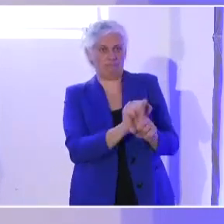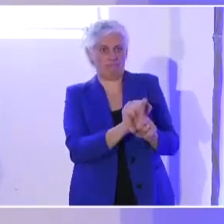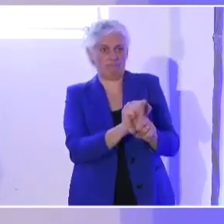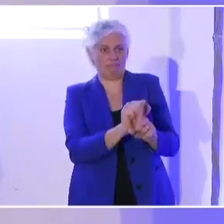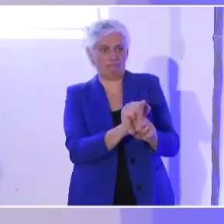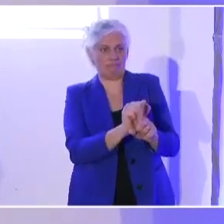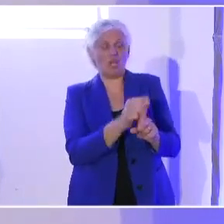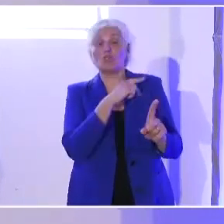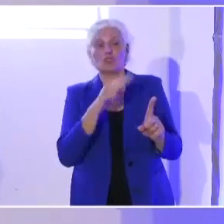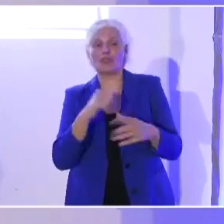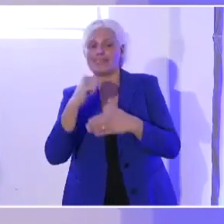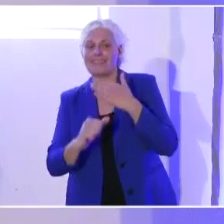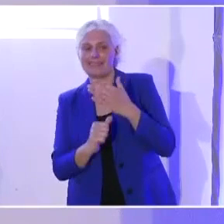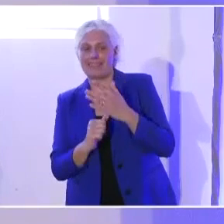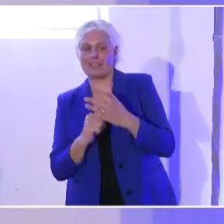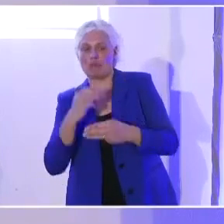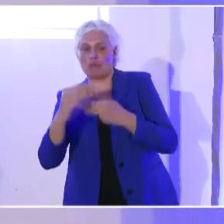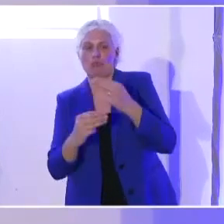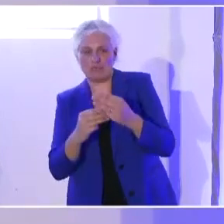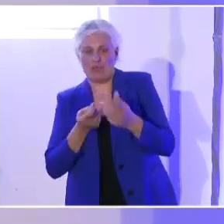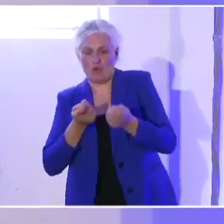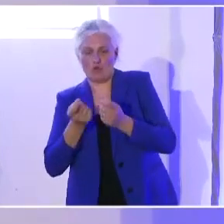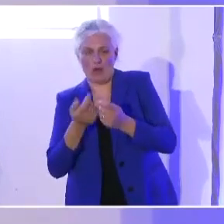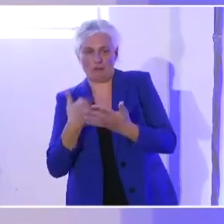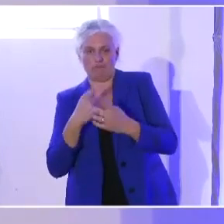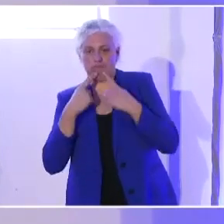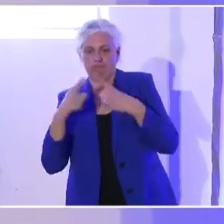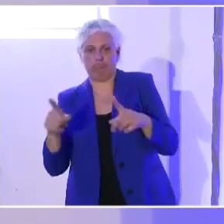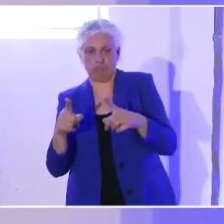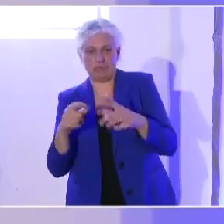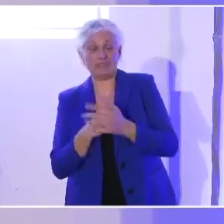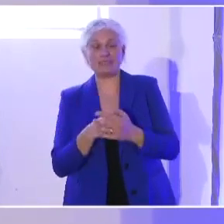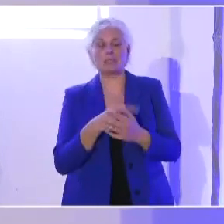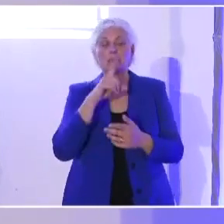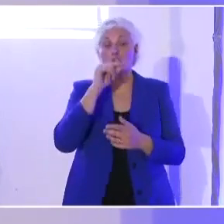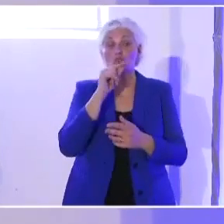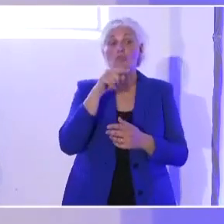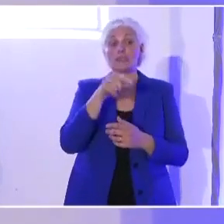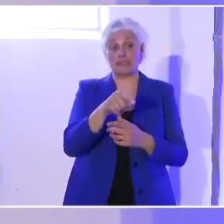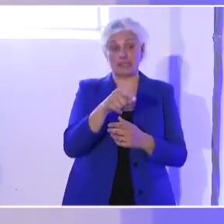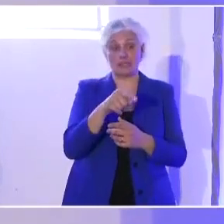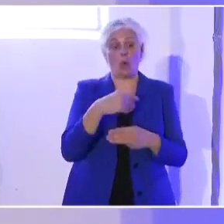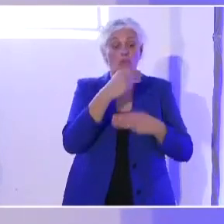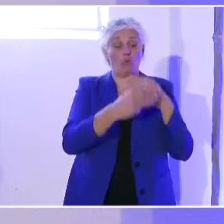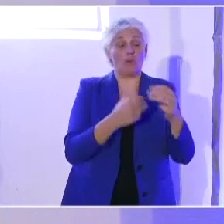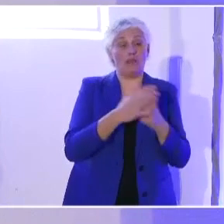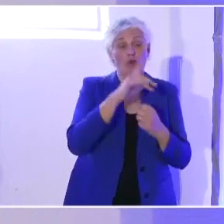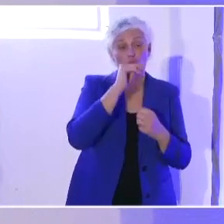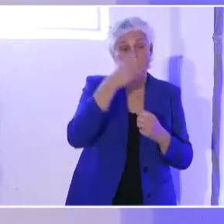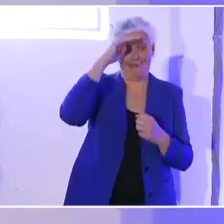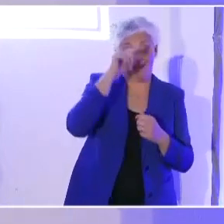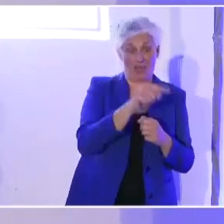the processor informs the controller of the data breach. So in that case, we had Twitter Inc., who was the process for Twitter